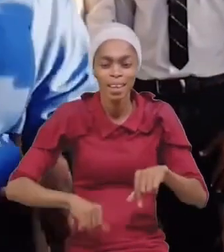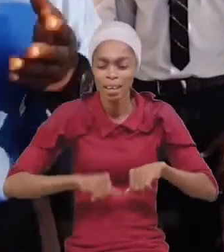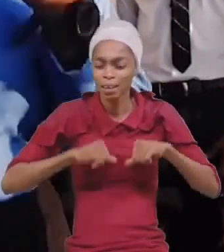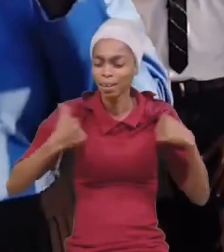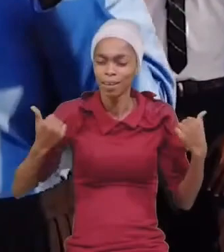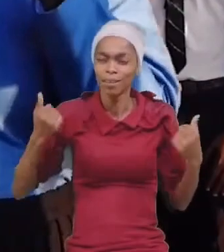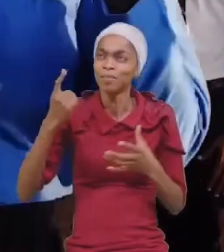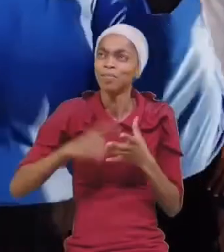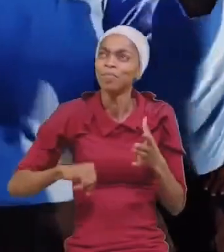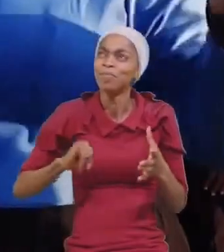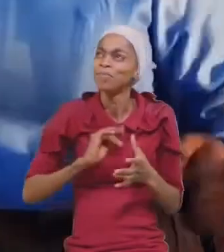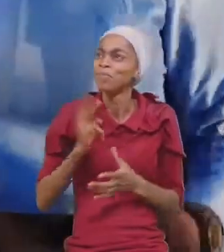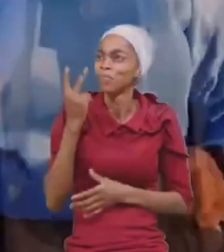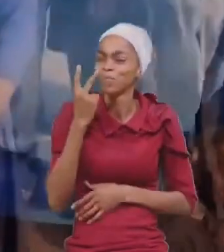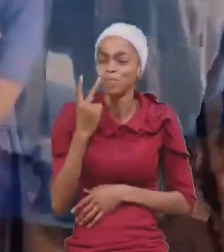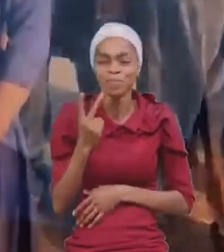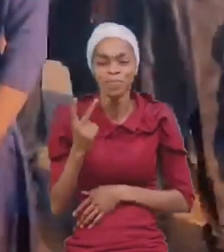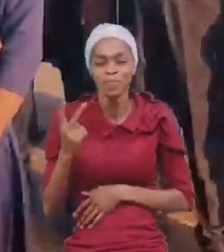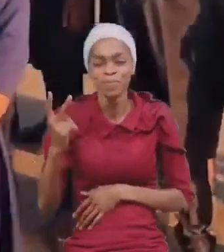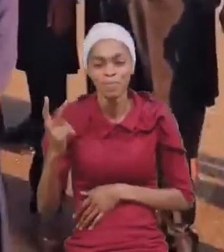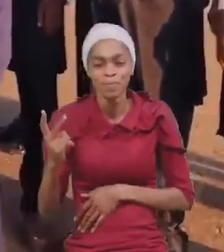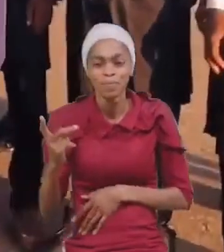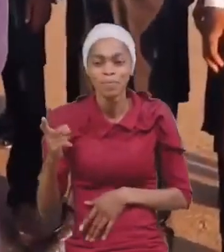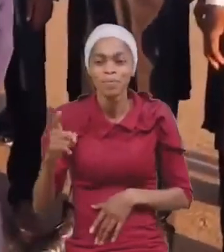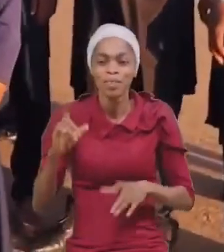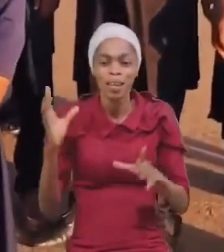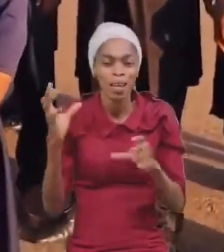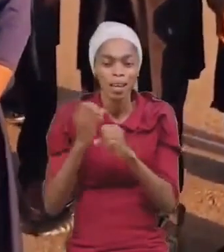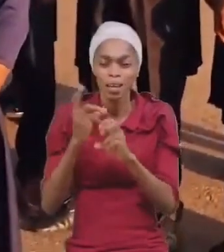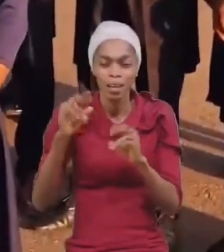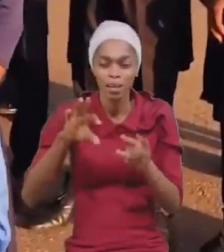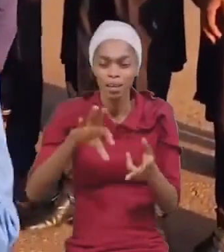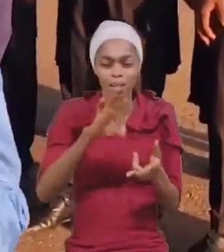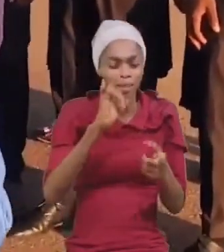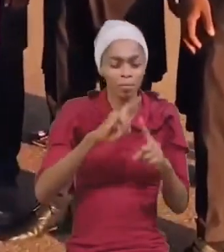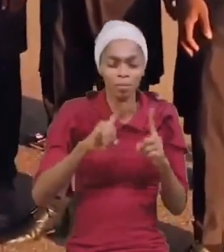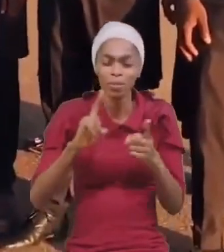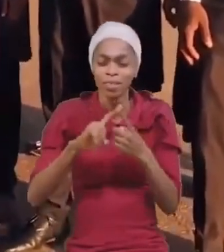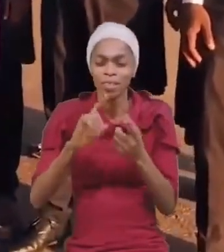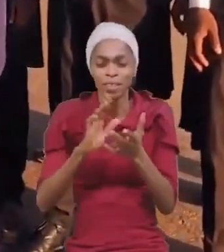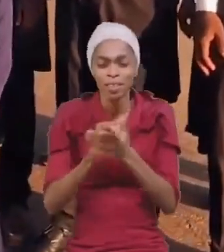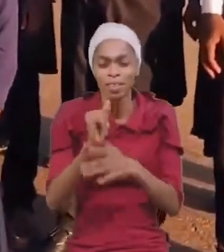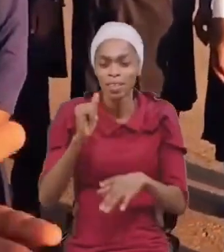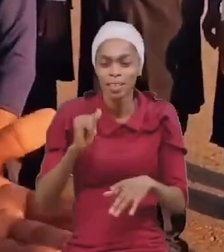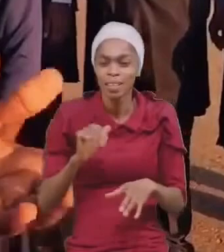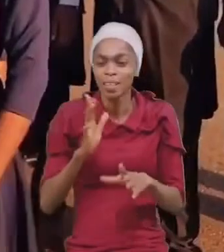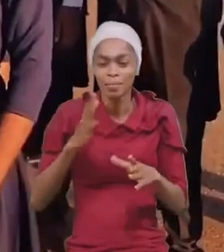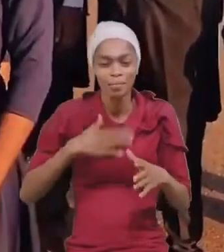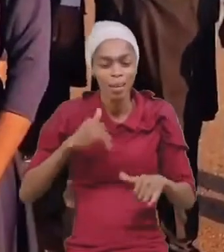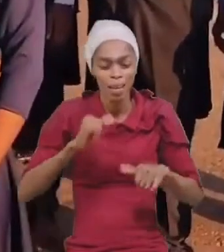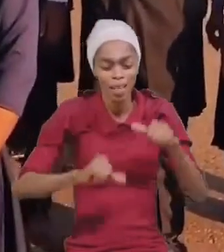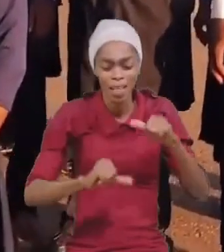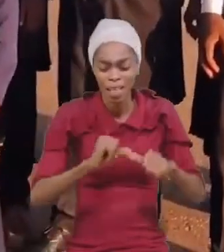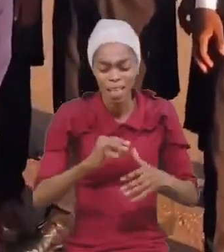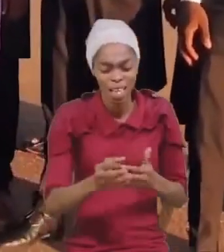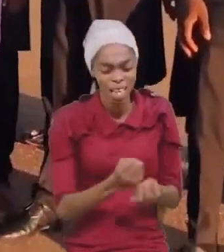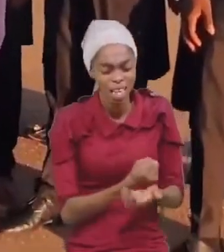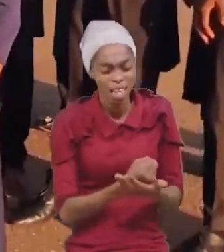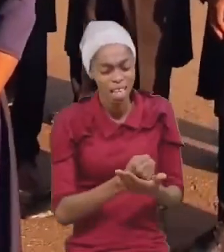Deny what I see, got no choice but to believe. My doubts are burning